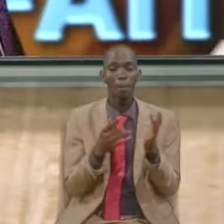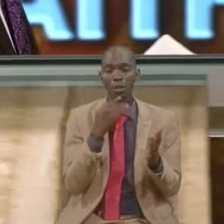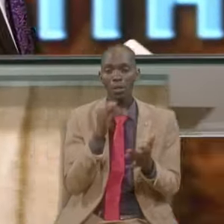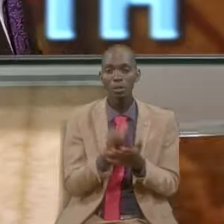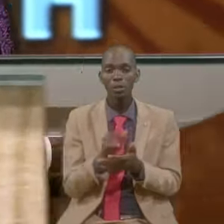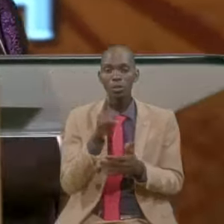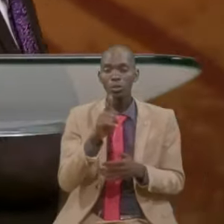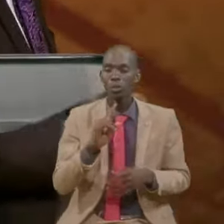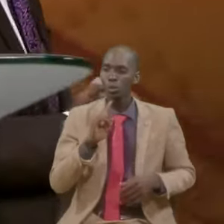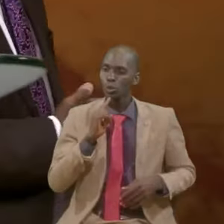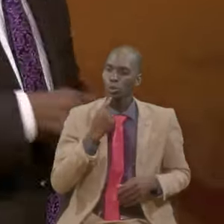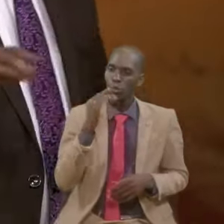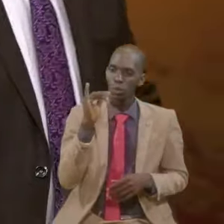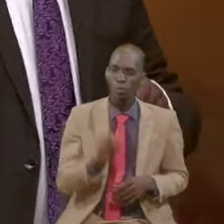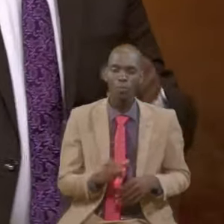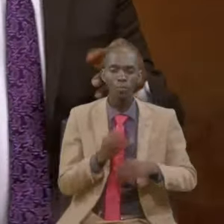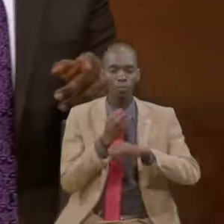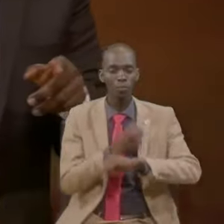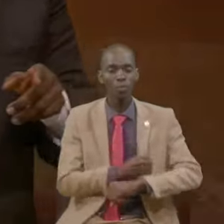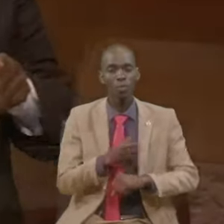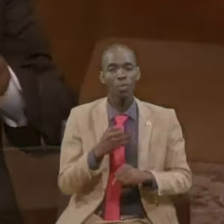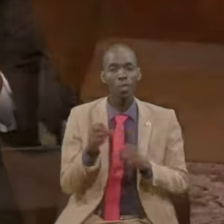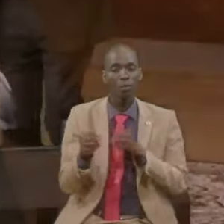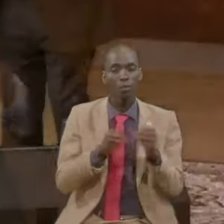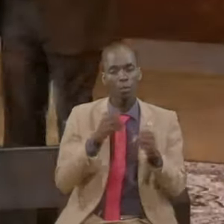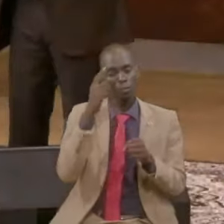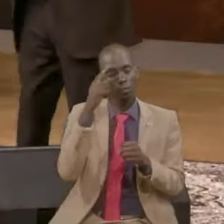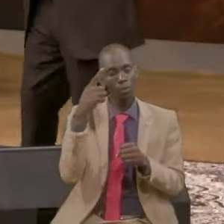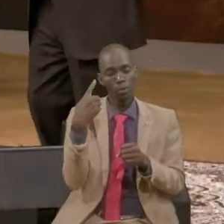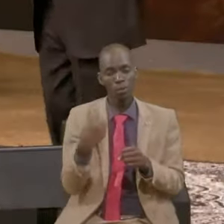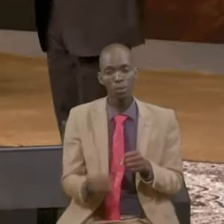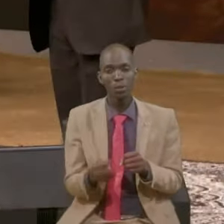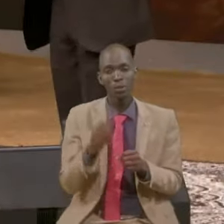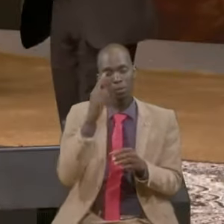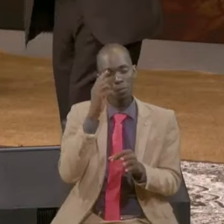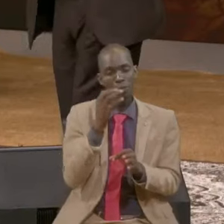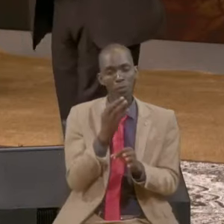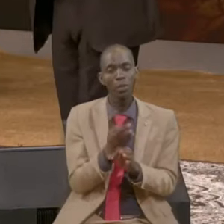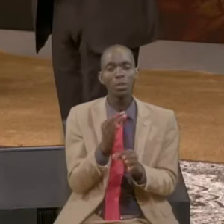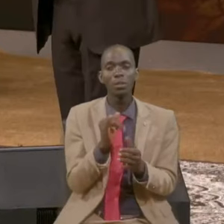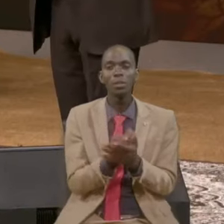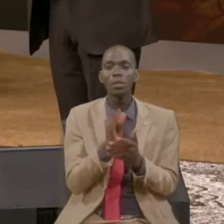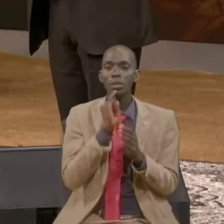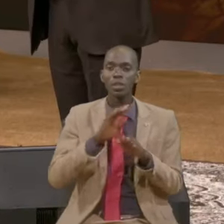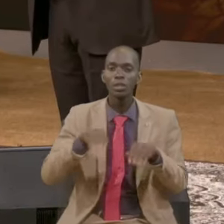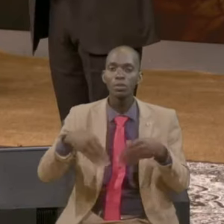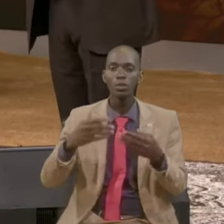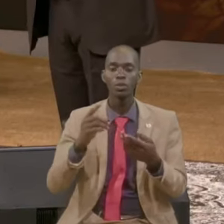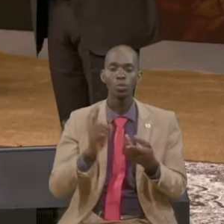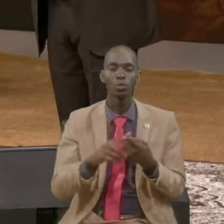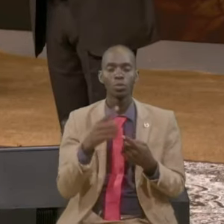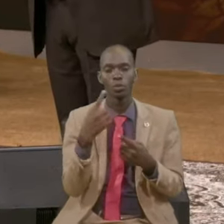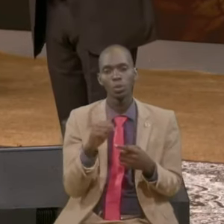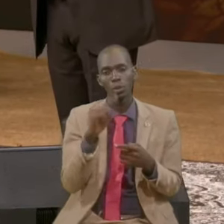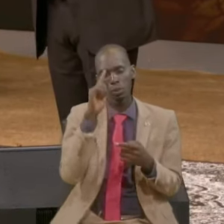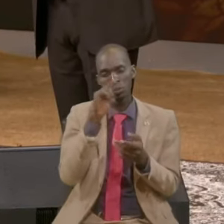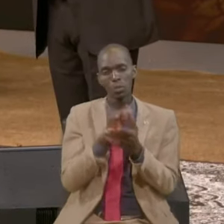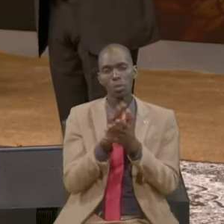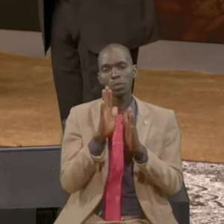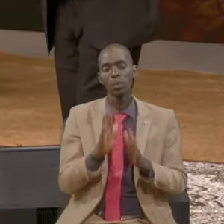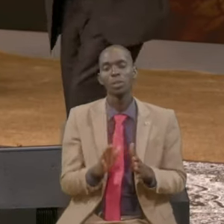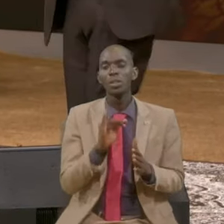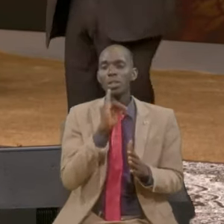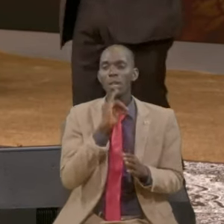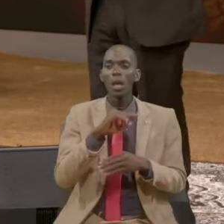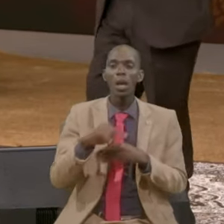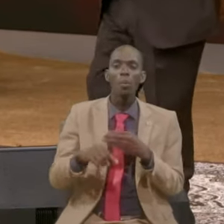earnestly contend for the faith was delivered unto the saints, it's talking about the teaching, about the